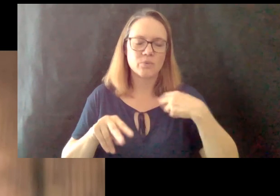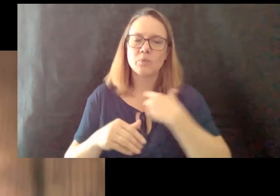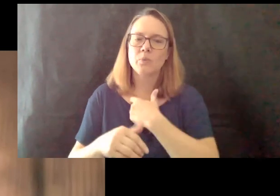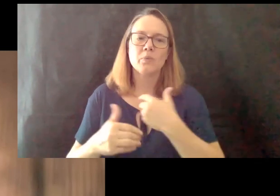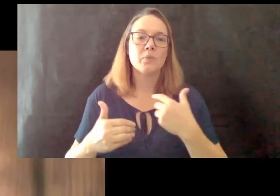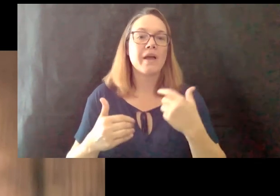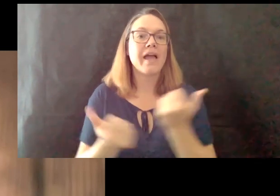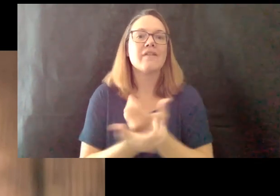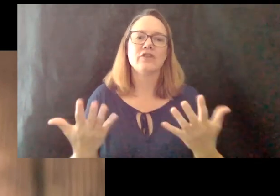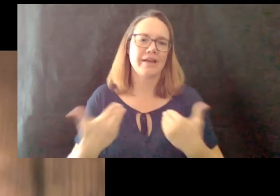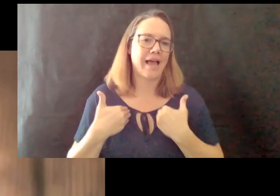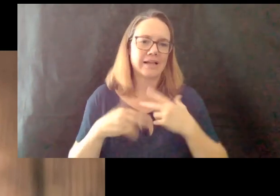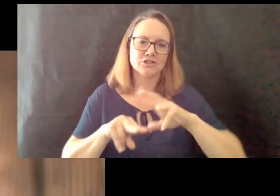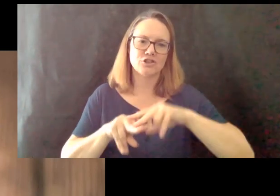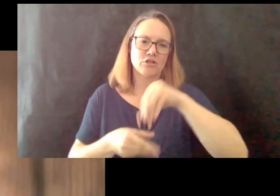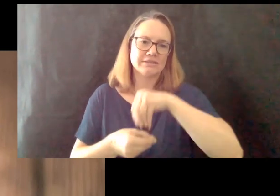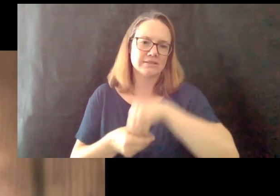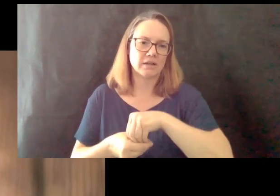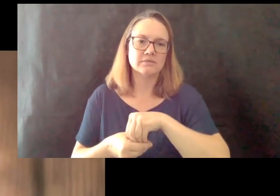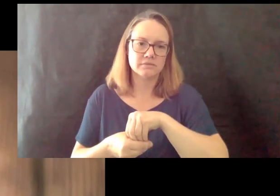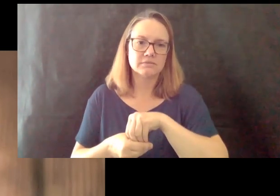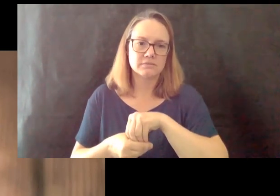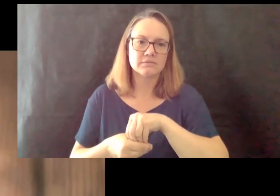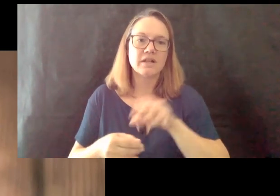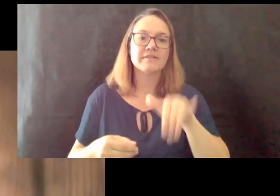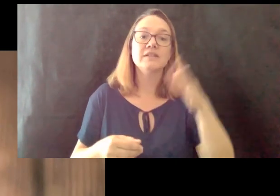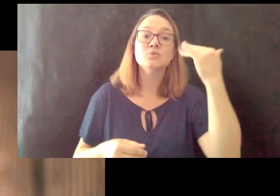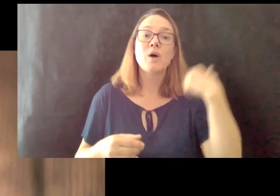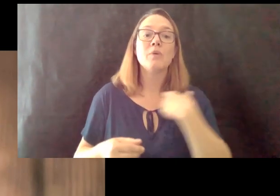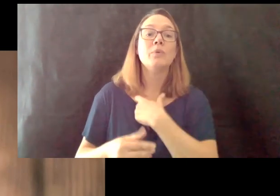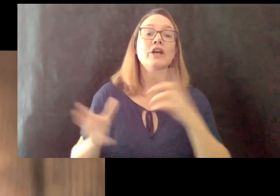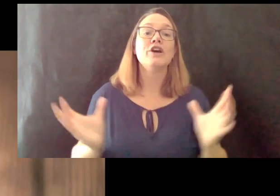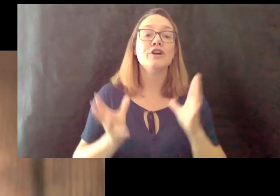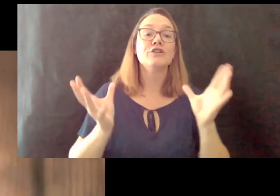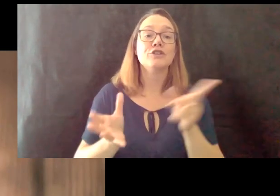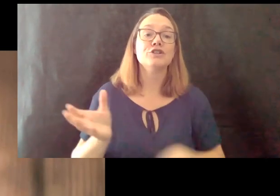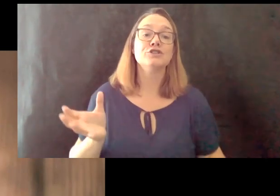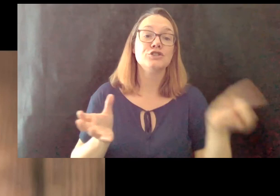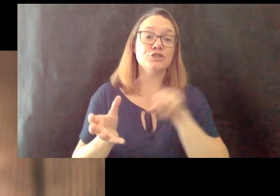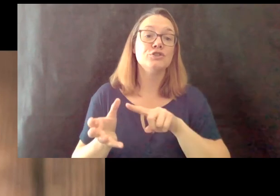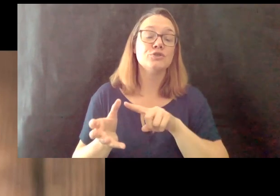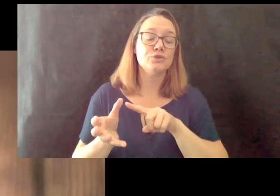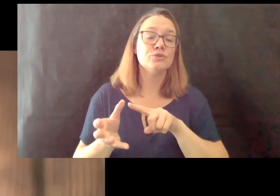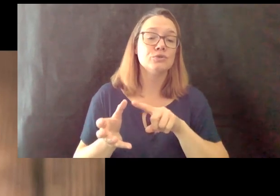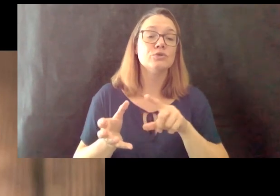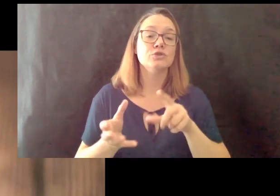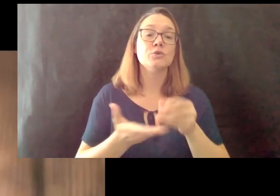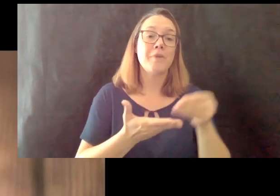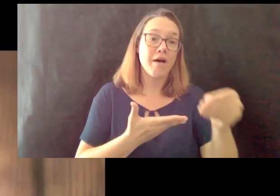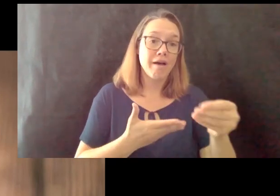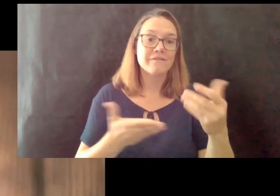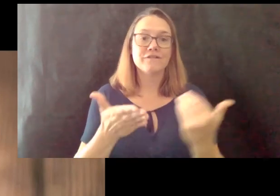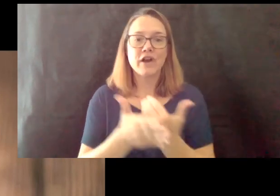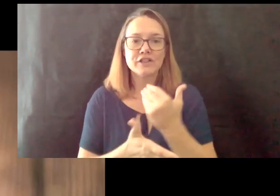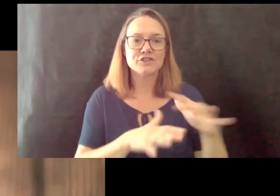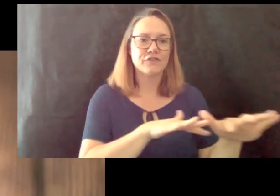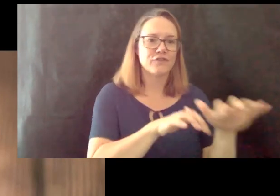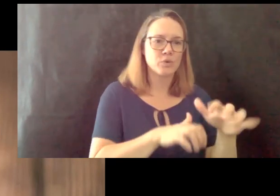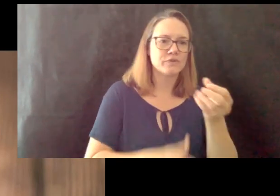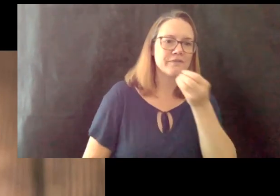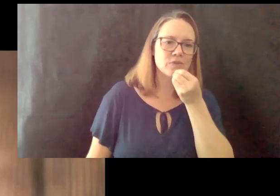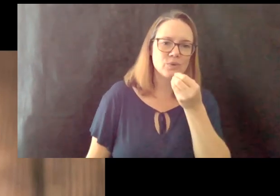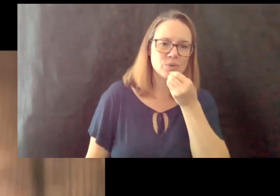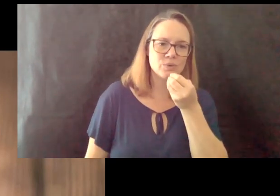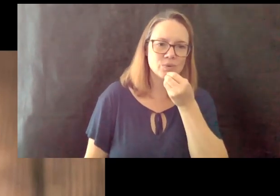to anything. We have so much salt in all of our products already that we're buying. That's why we're encouraging to go more fresh and